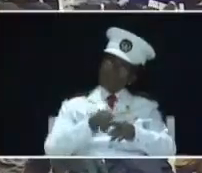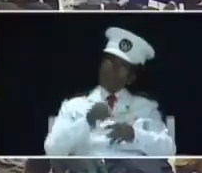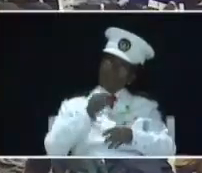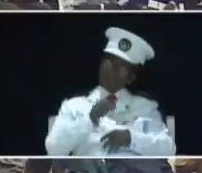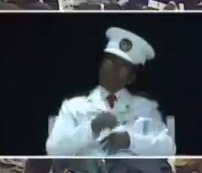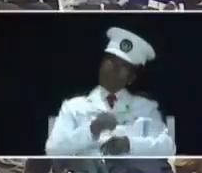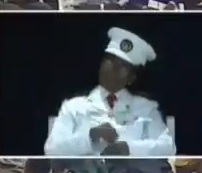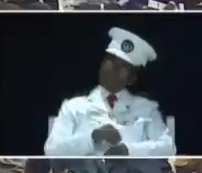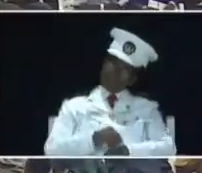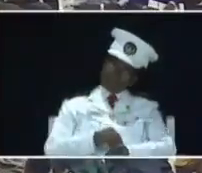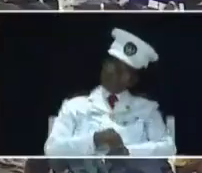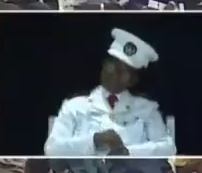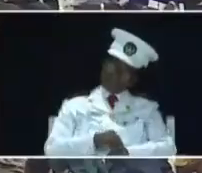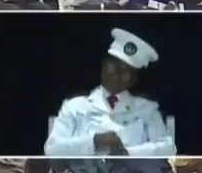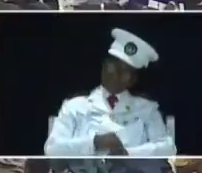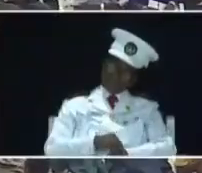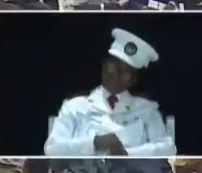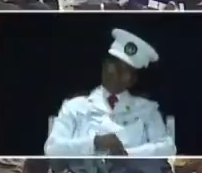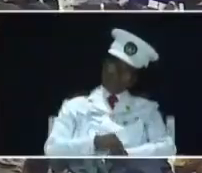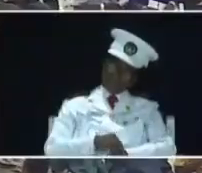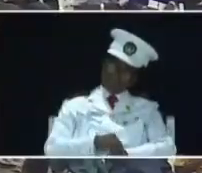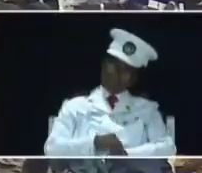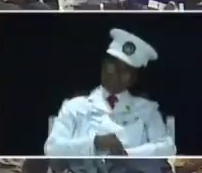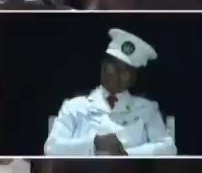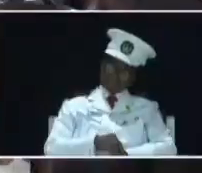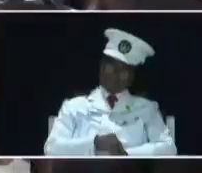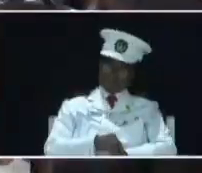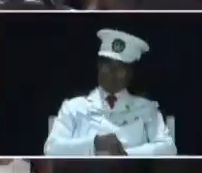And once the fire falls,